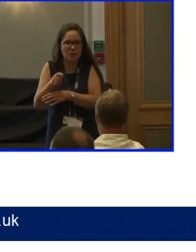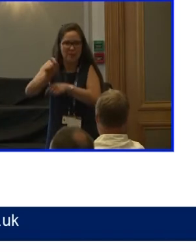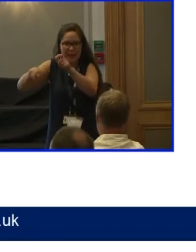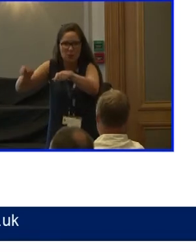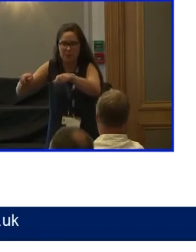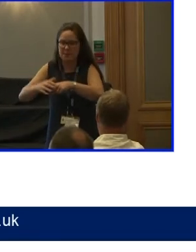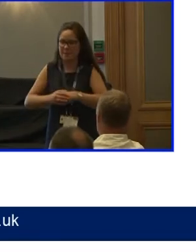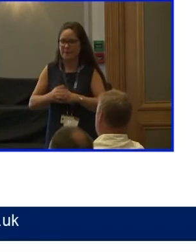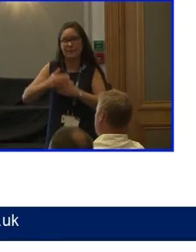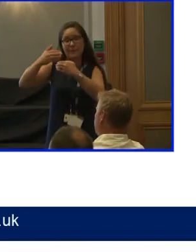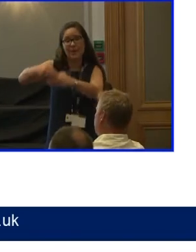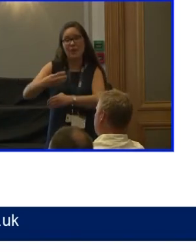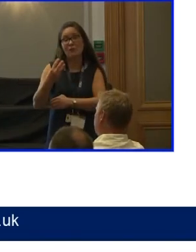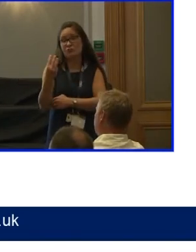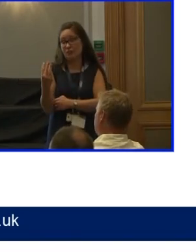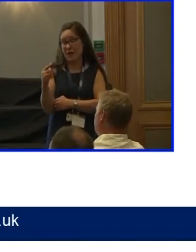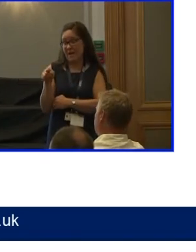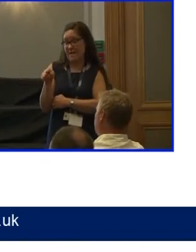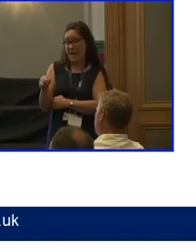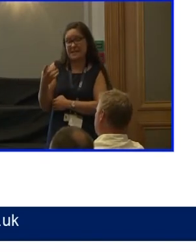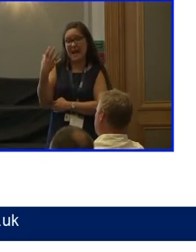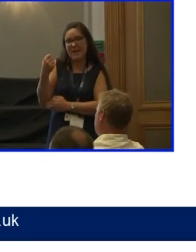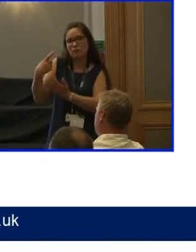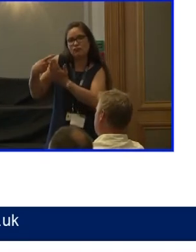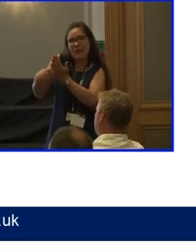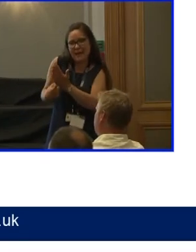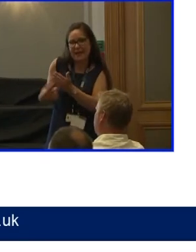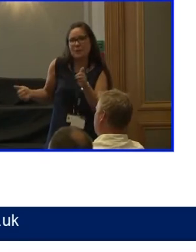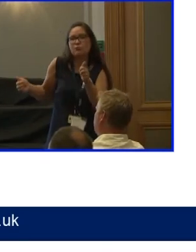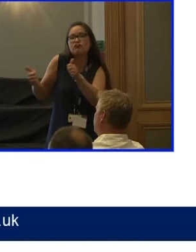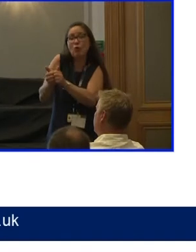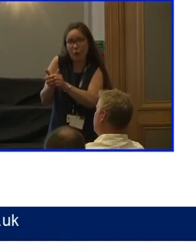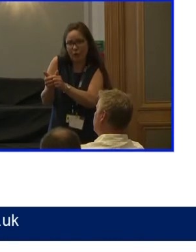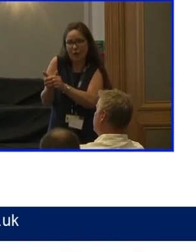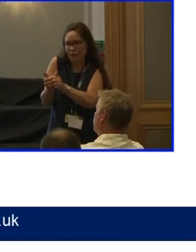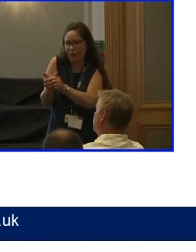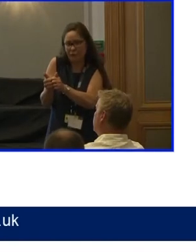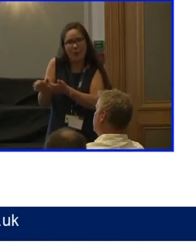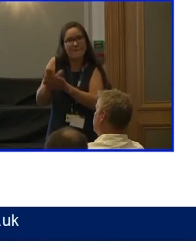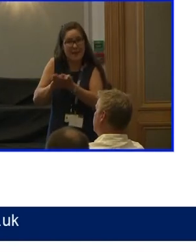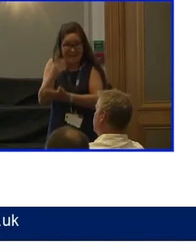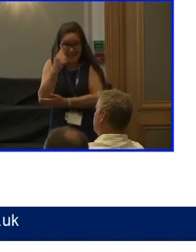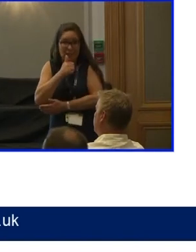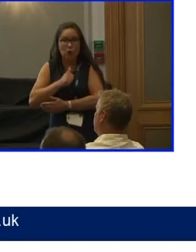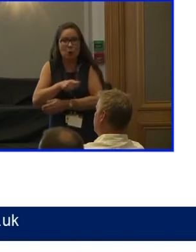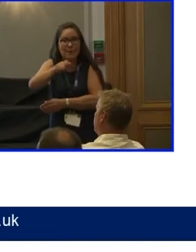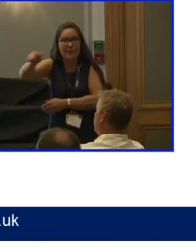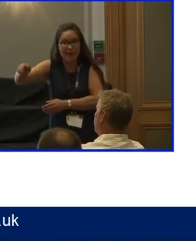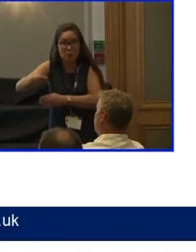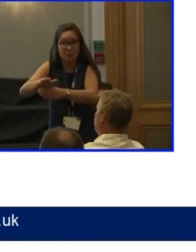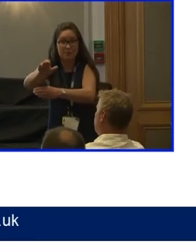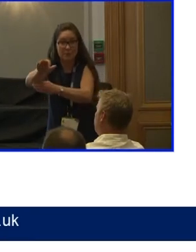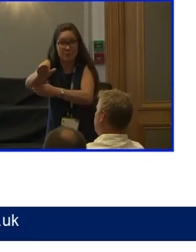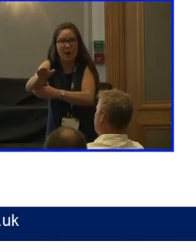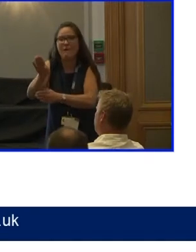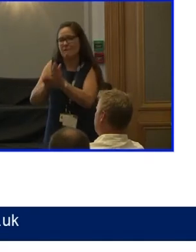3 trials is that the regulatory approval, and that's approval in order for that treatment to then be used in patients, is usually based on the results of that phase